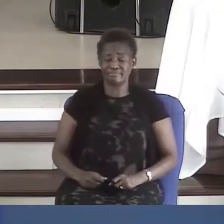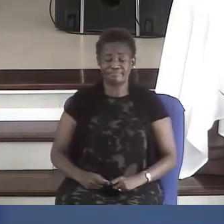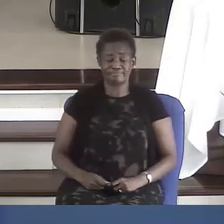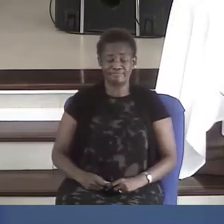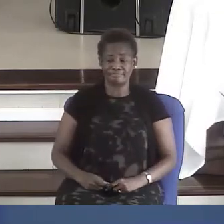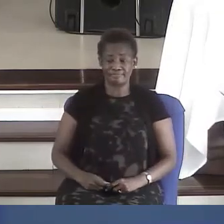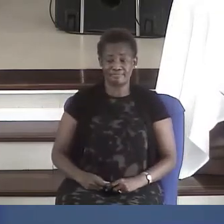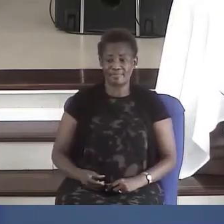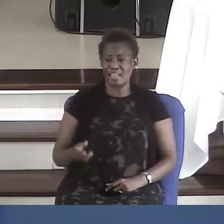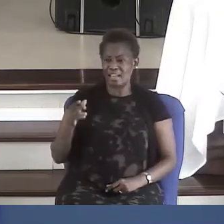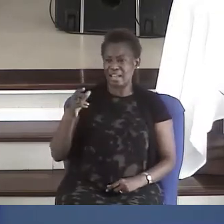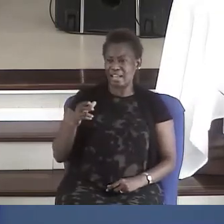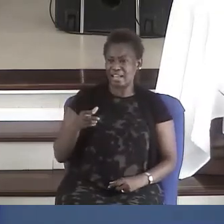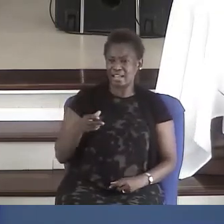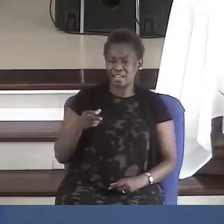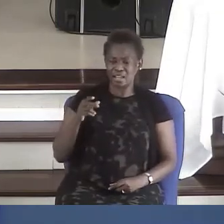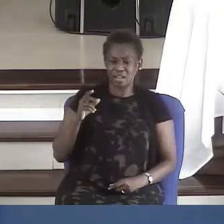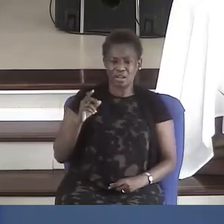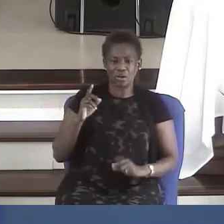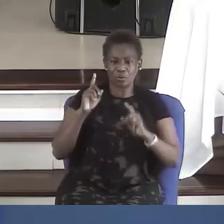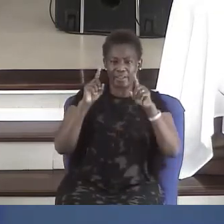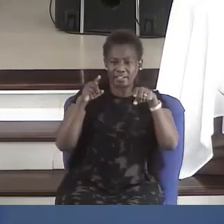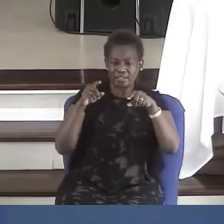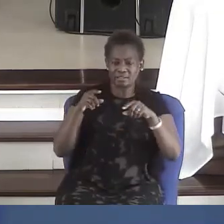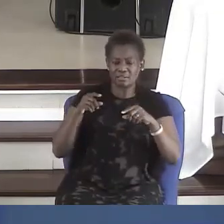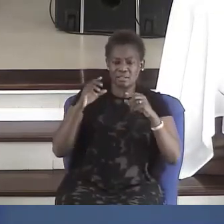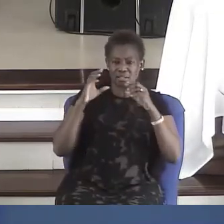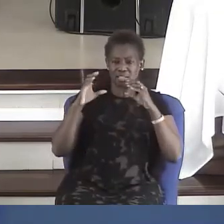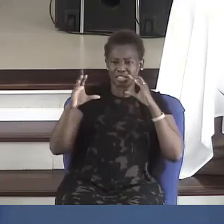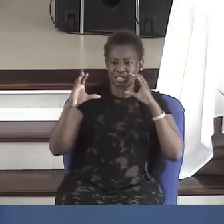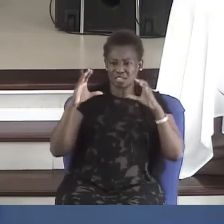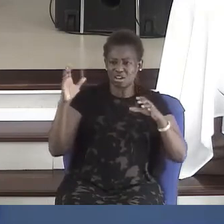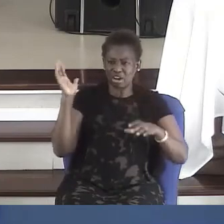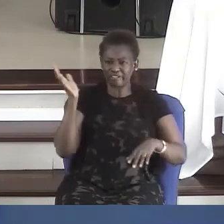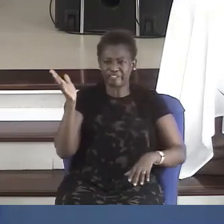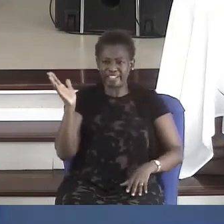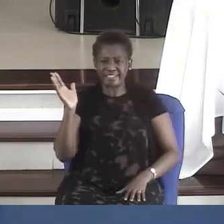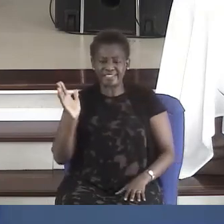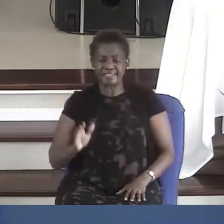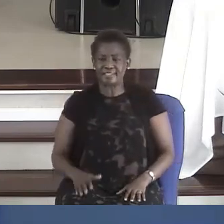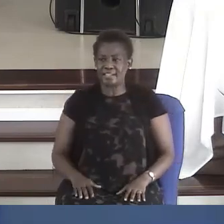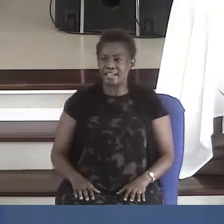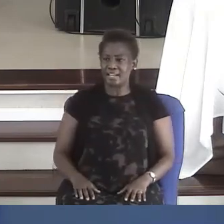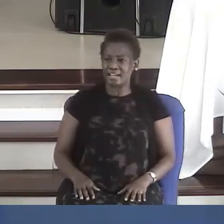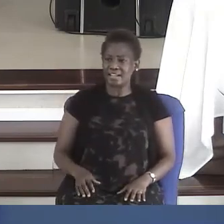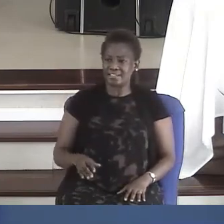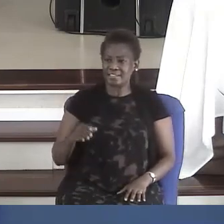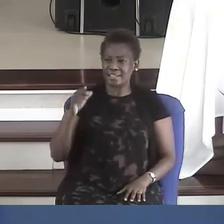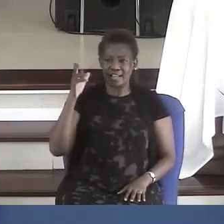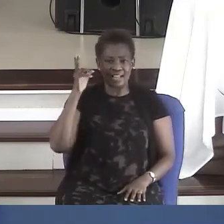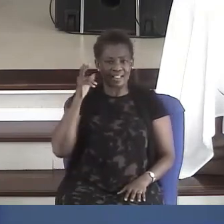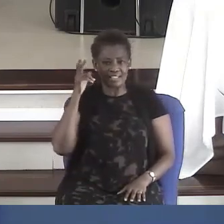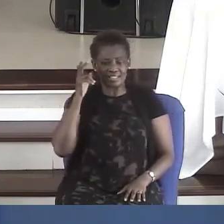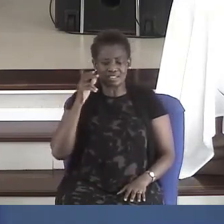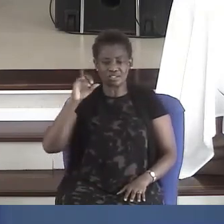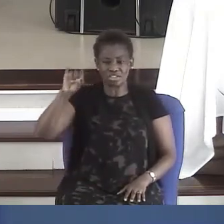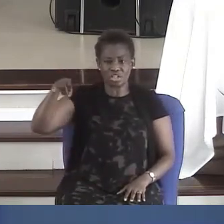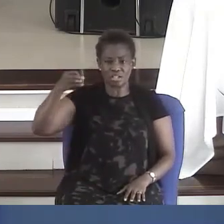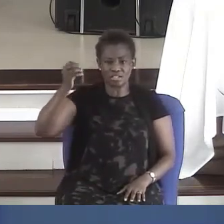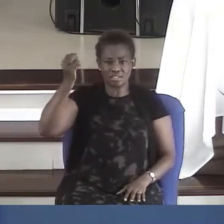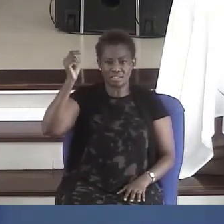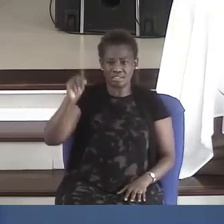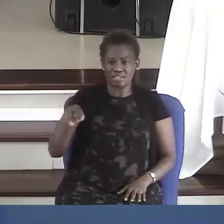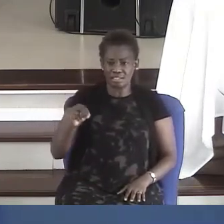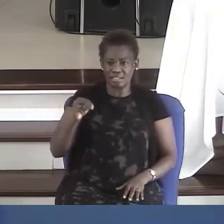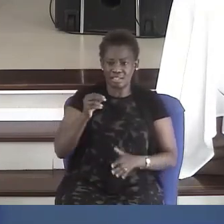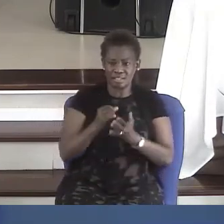John Maxwell. I know one good thing I love about him. After speaking about all those niceties and